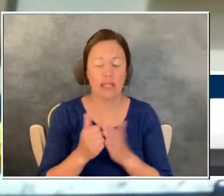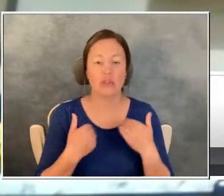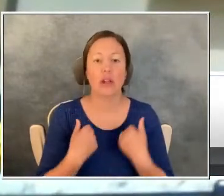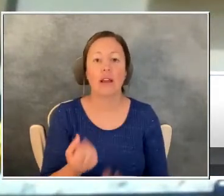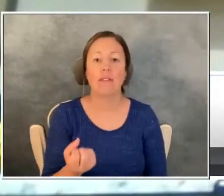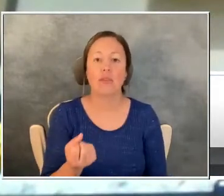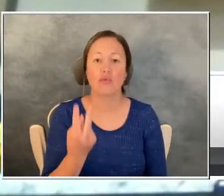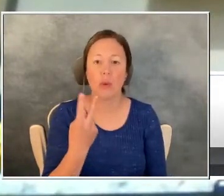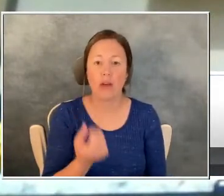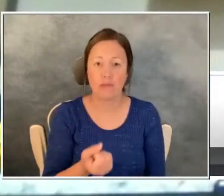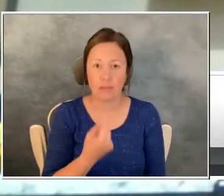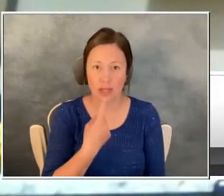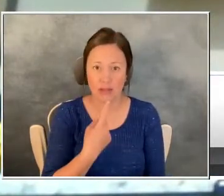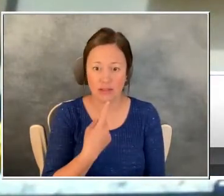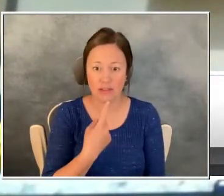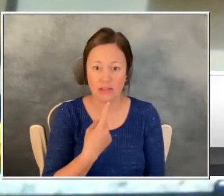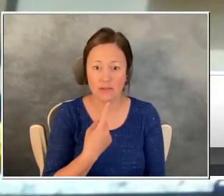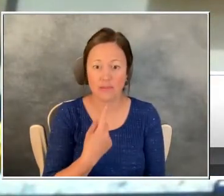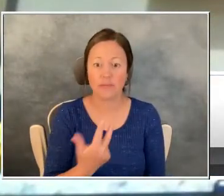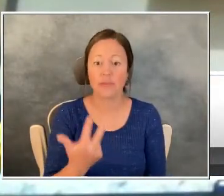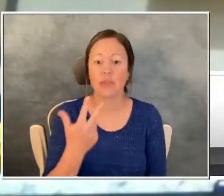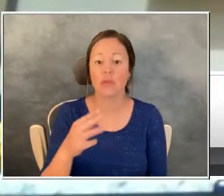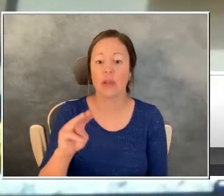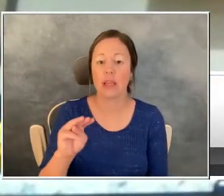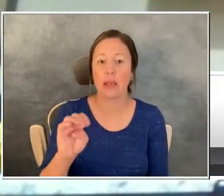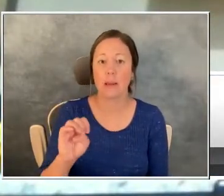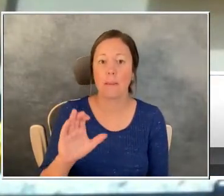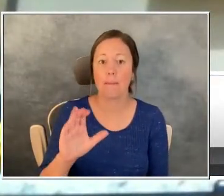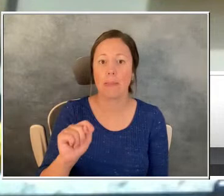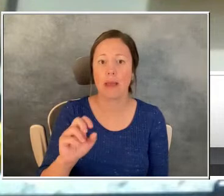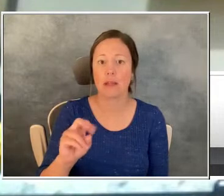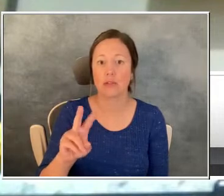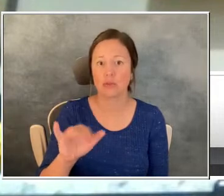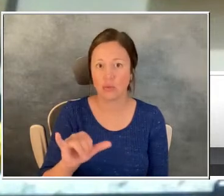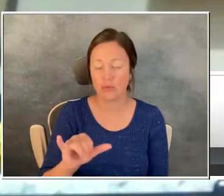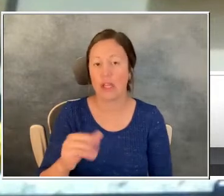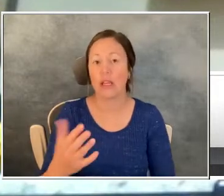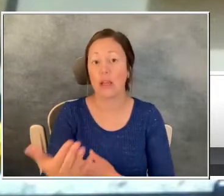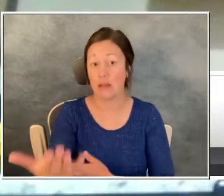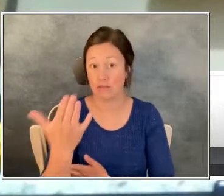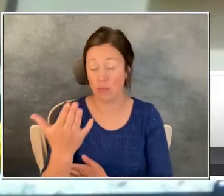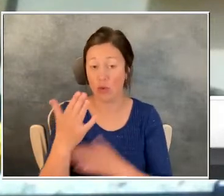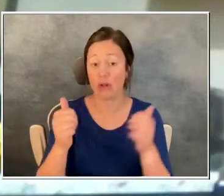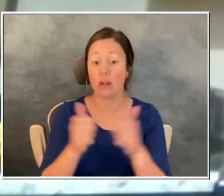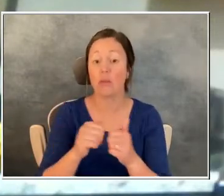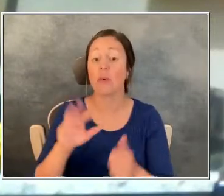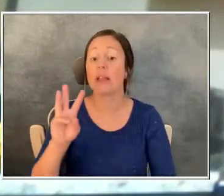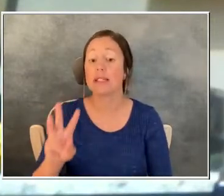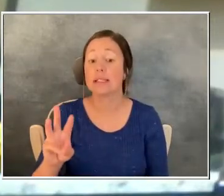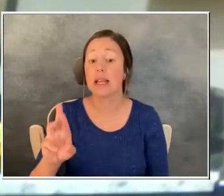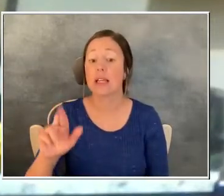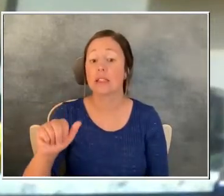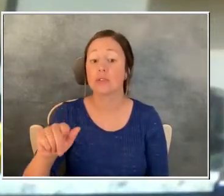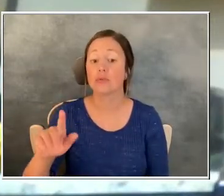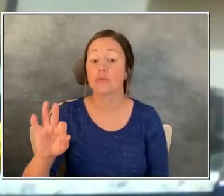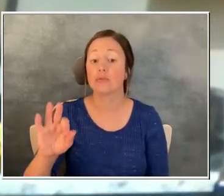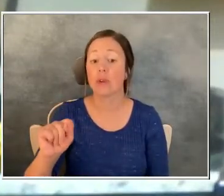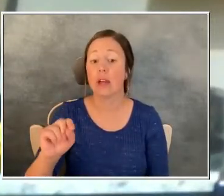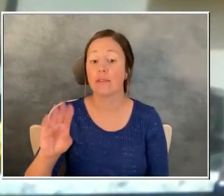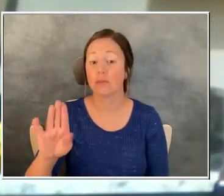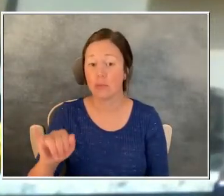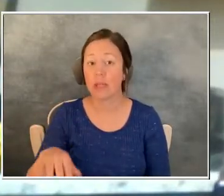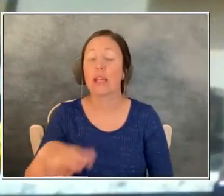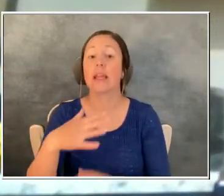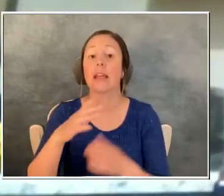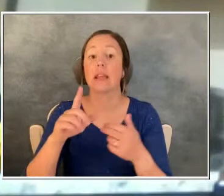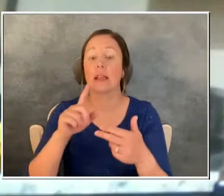pills, 3 Mektovi in the morning with 6 Braftovi, and then 3 more Mektovi at night